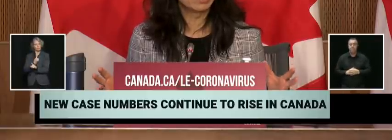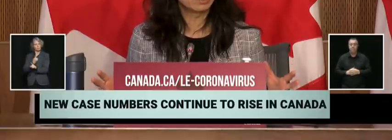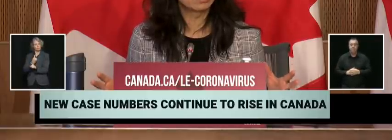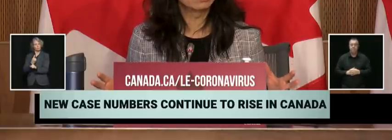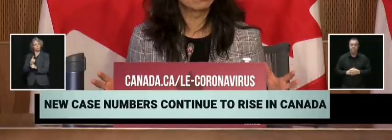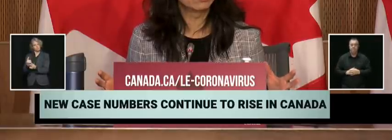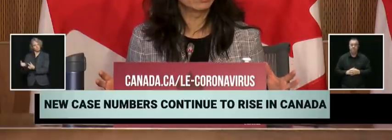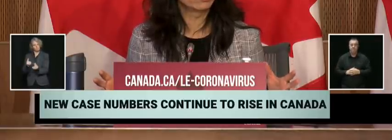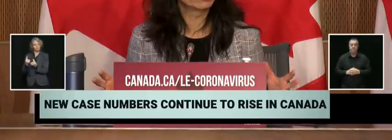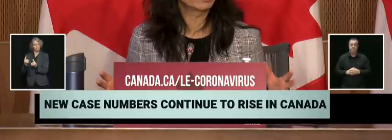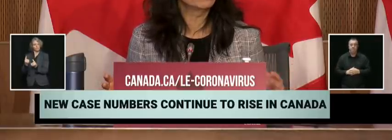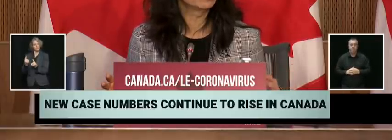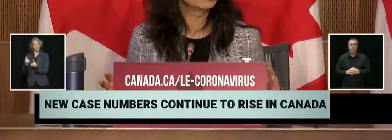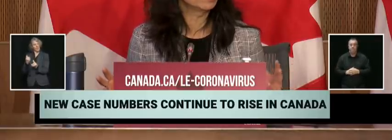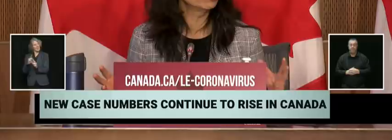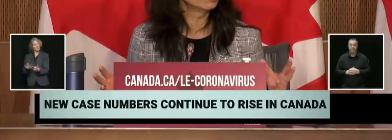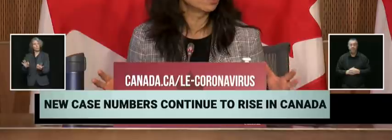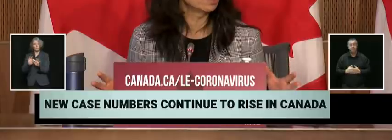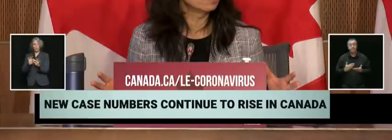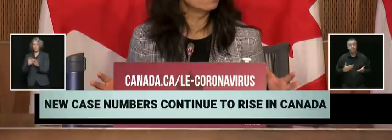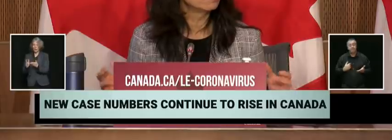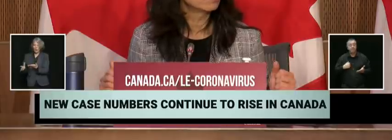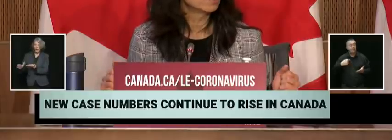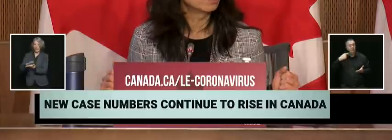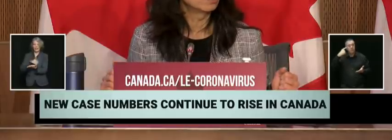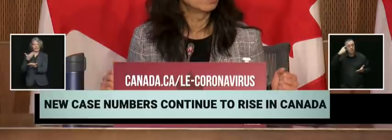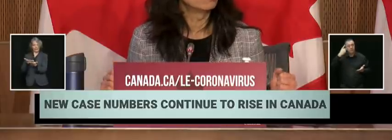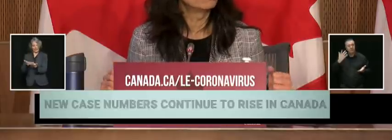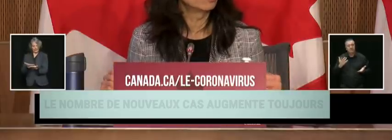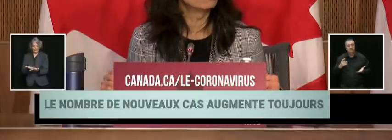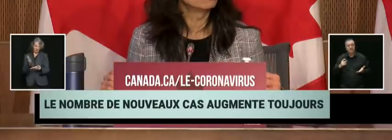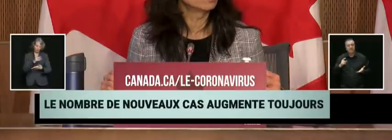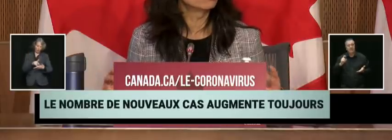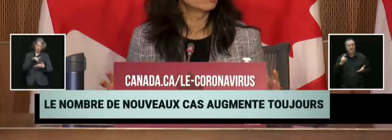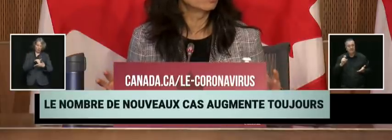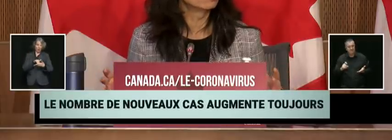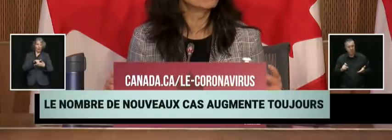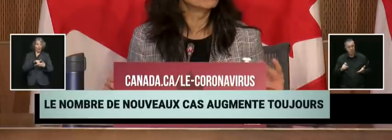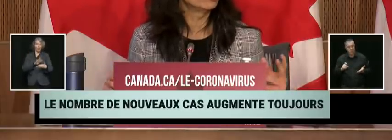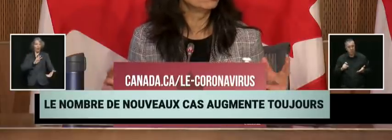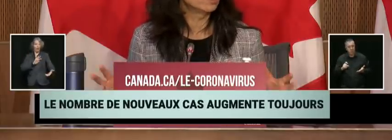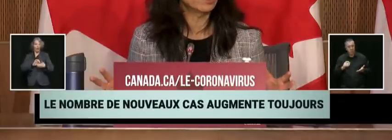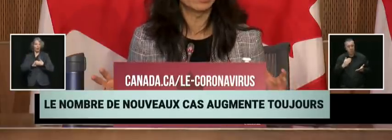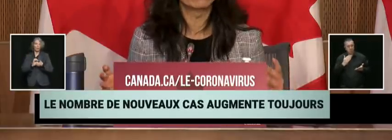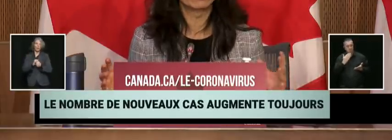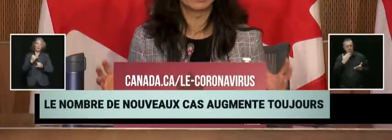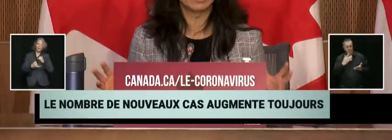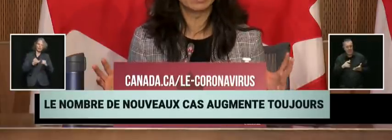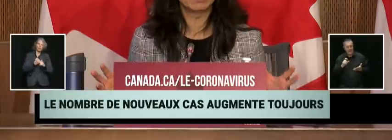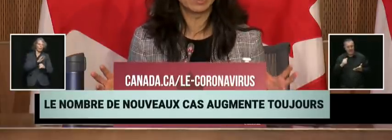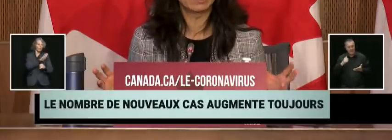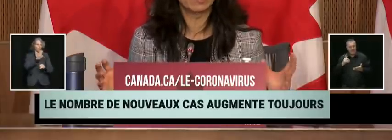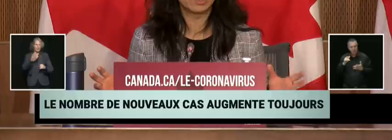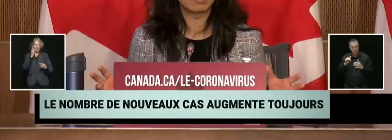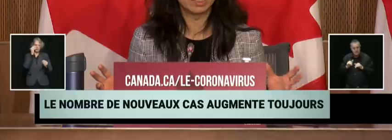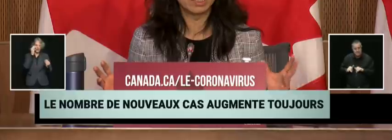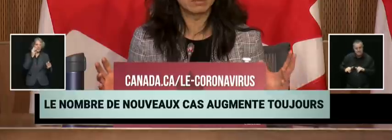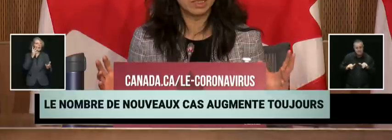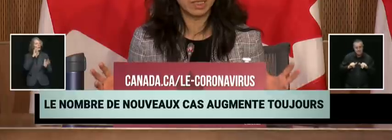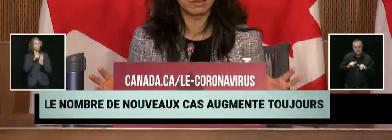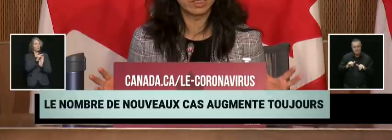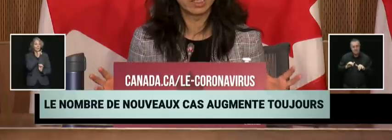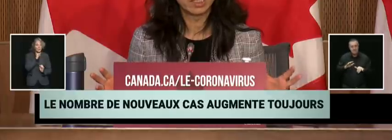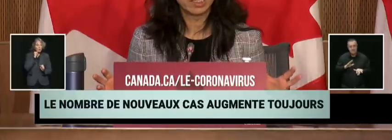data, because we will also have international data from Israel or from the UK or from any other place, from the